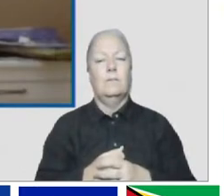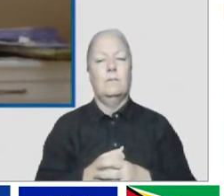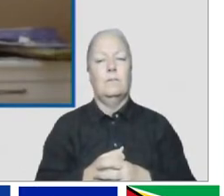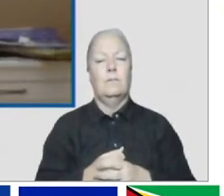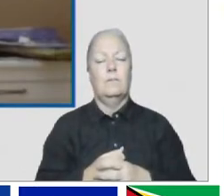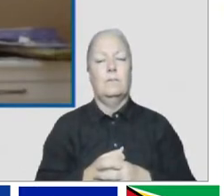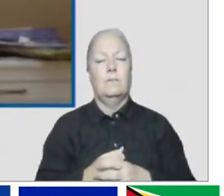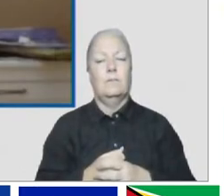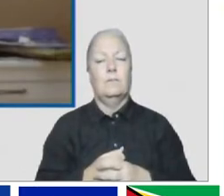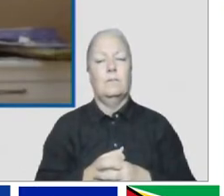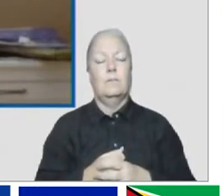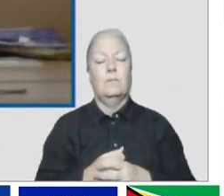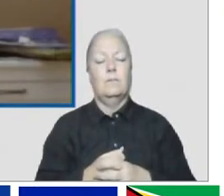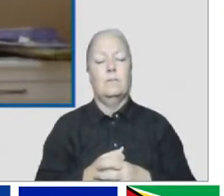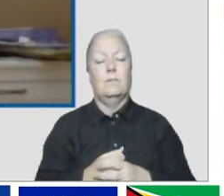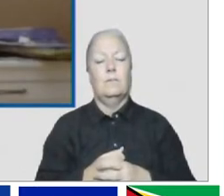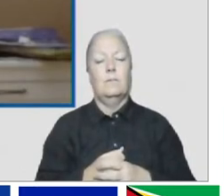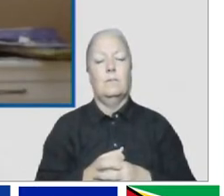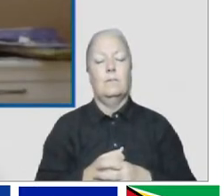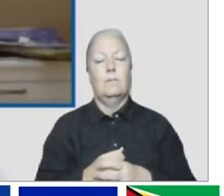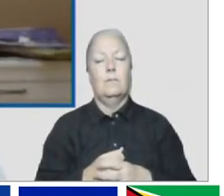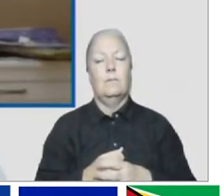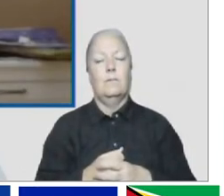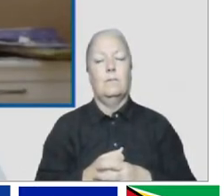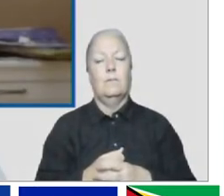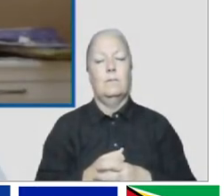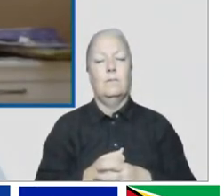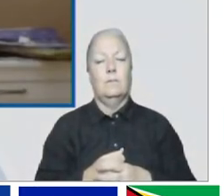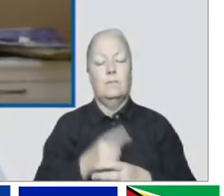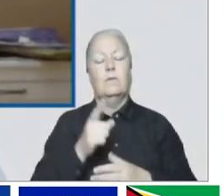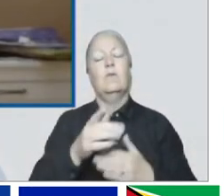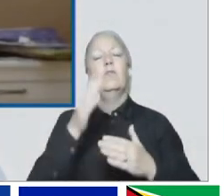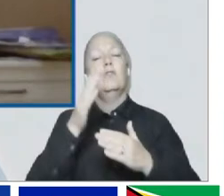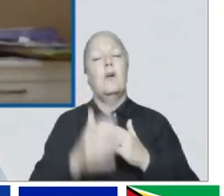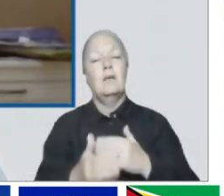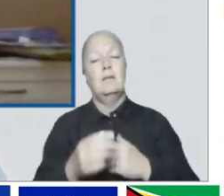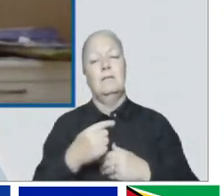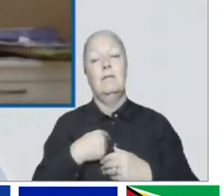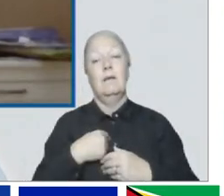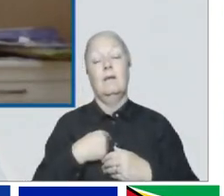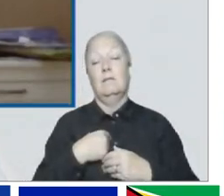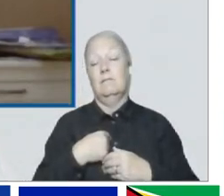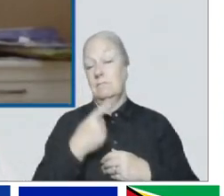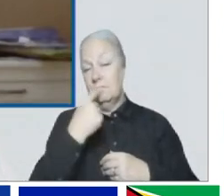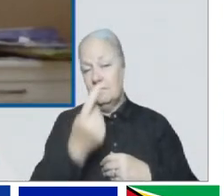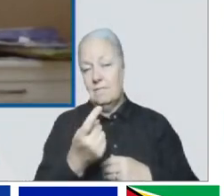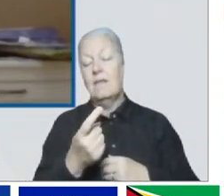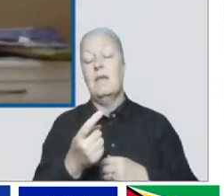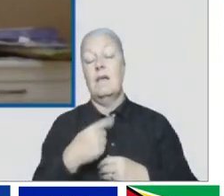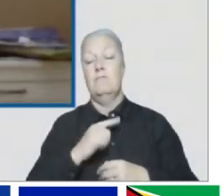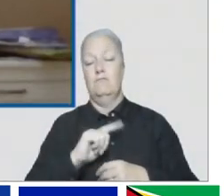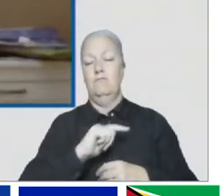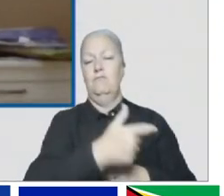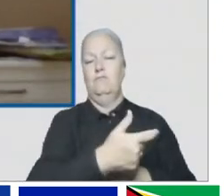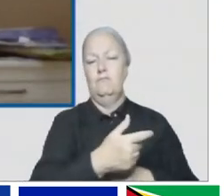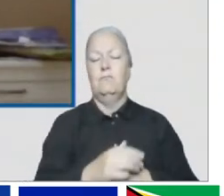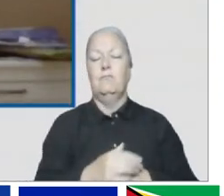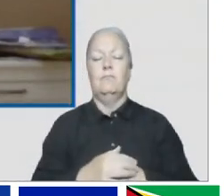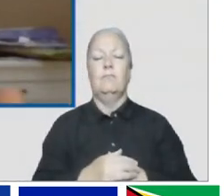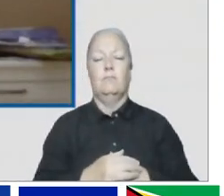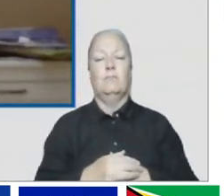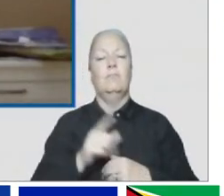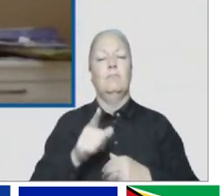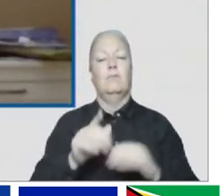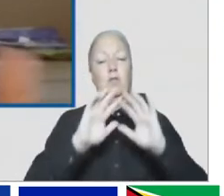of the responses. And the last, before I give it to Dr. Alan, is at the global, at the regional level, as Claudia was talking